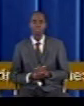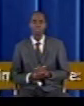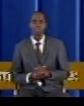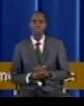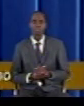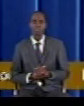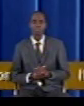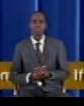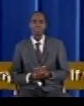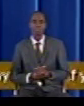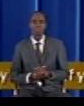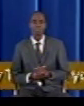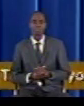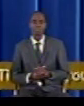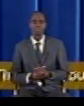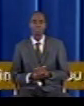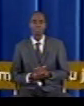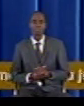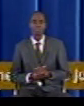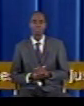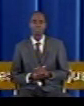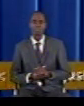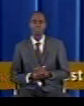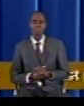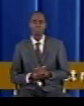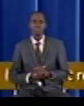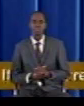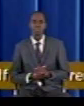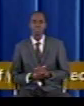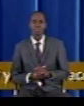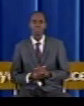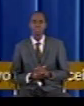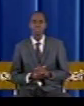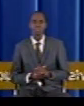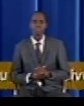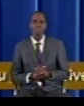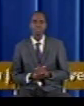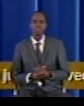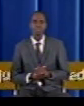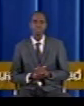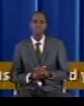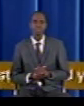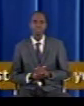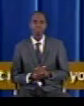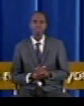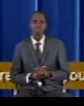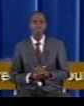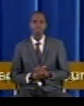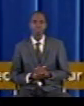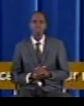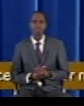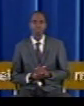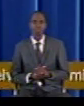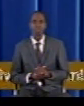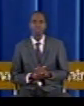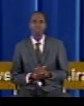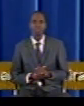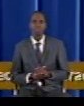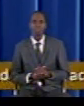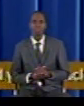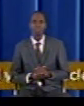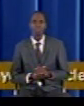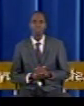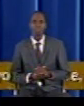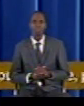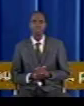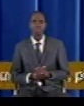and a half baga. Young love, and then one way, more man with a sapu, Zan fetch your gag wool.